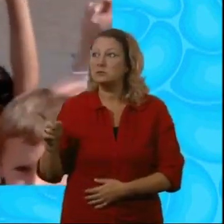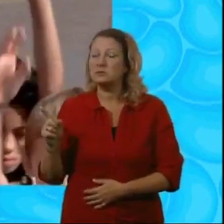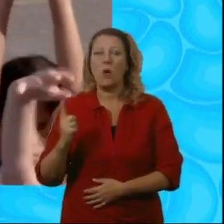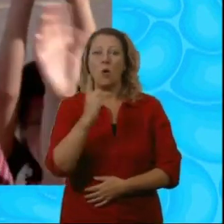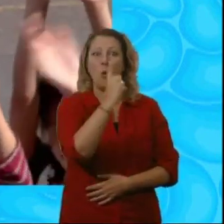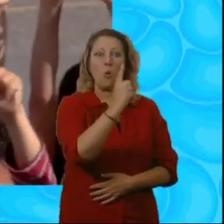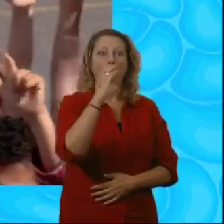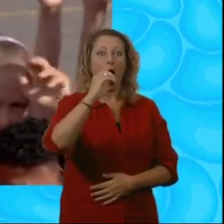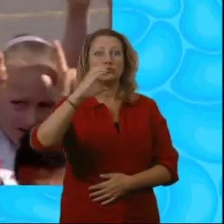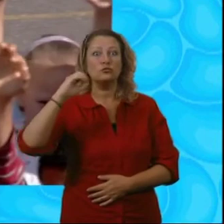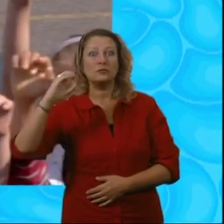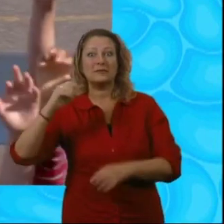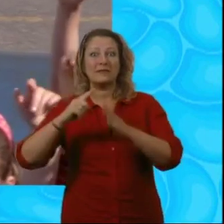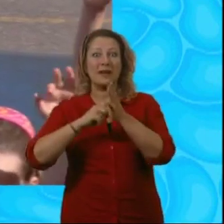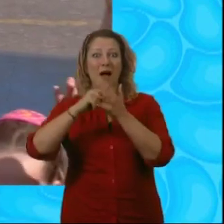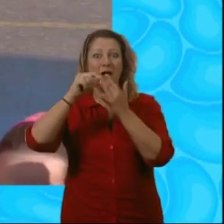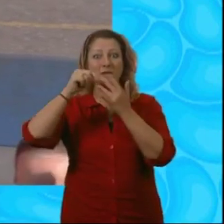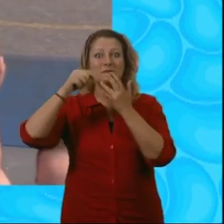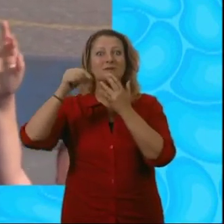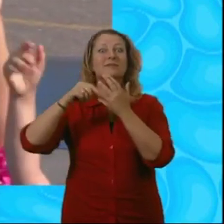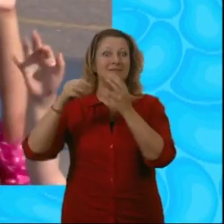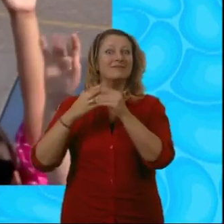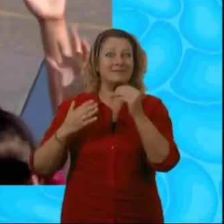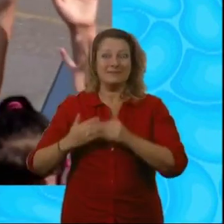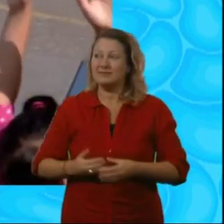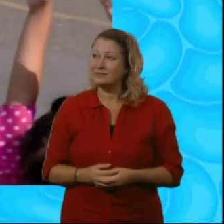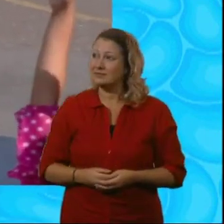And we're up to 100 fingers.